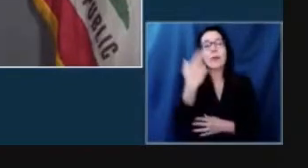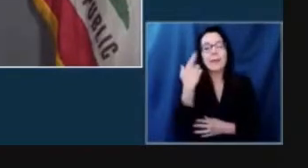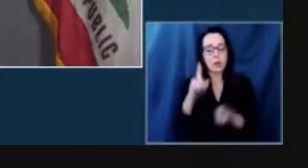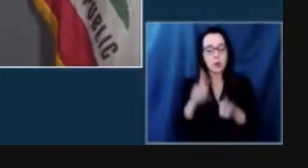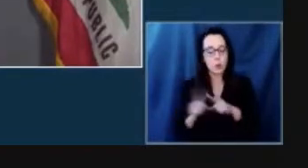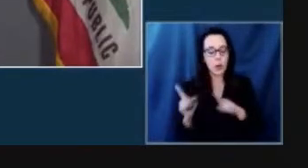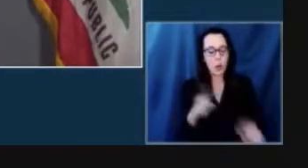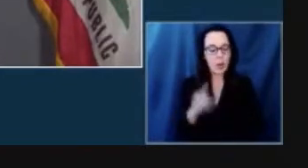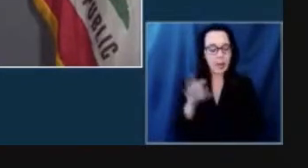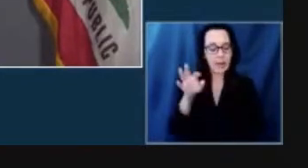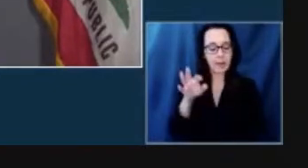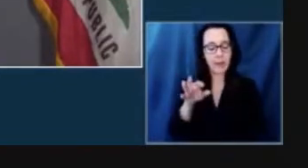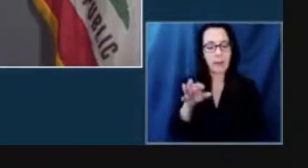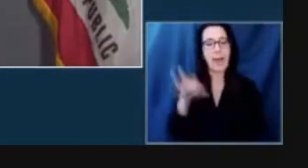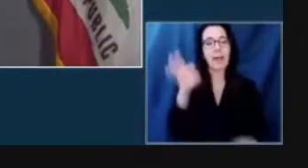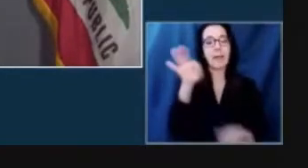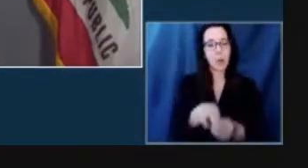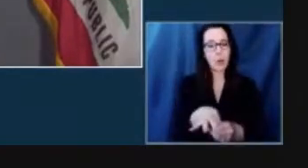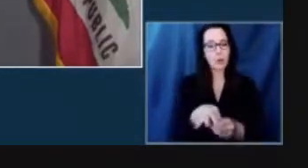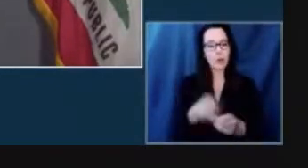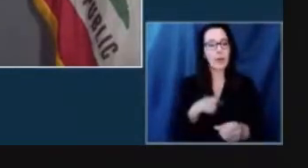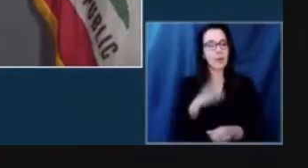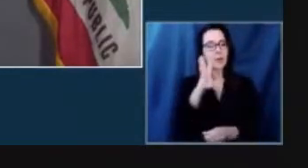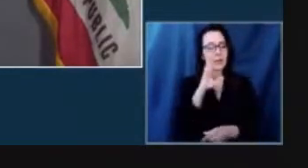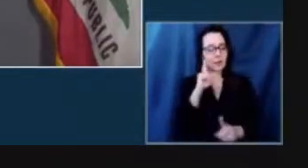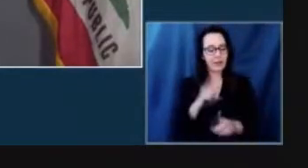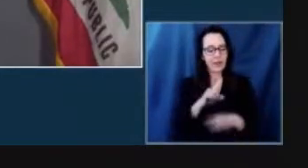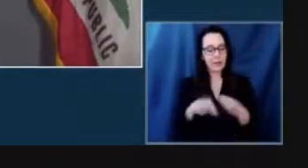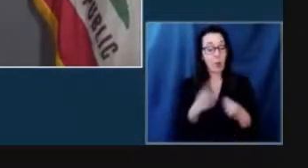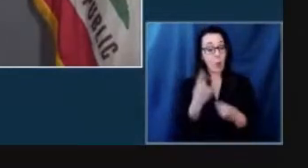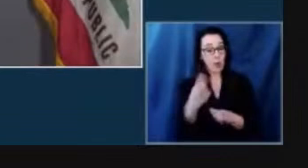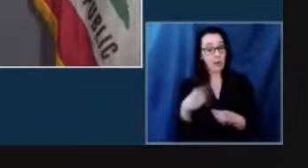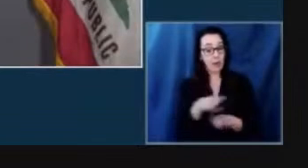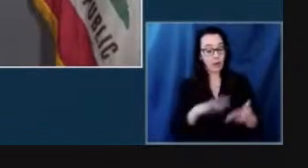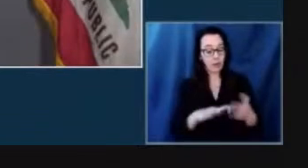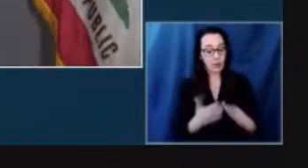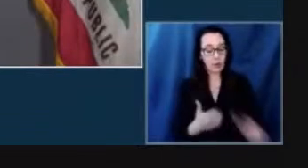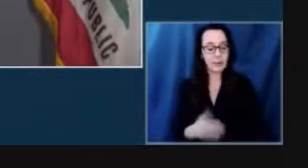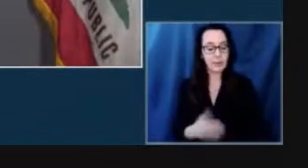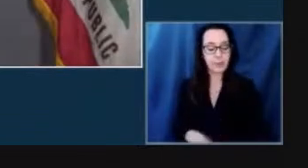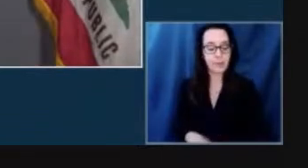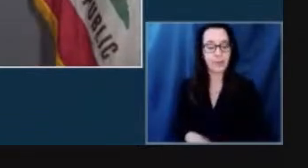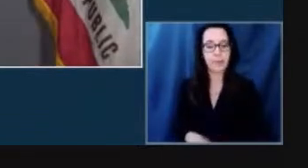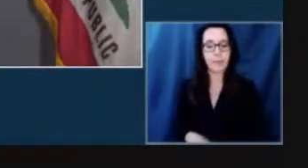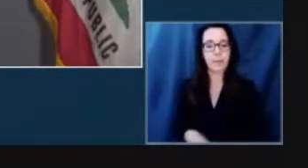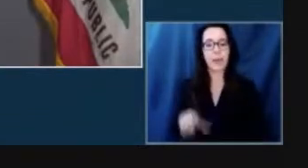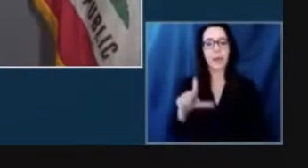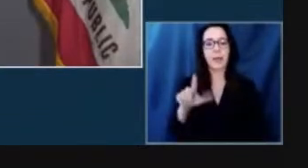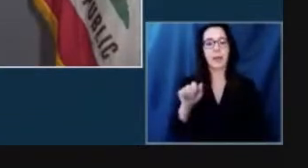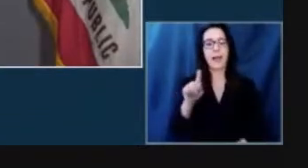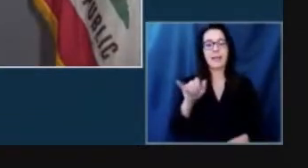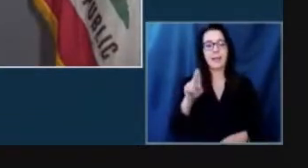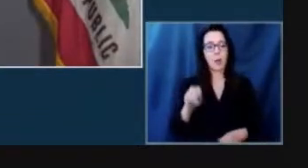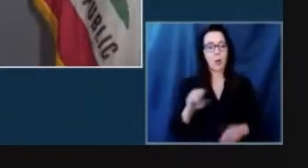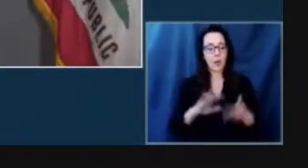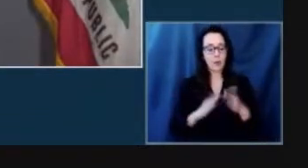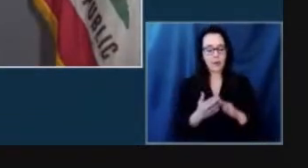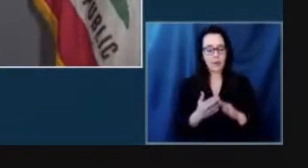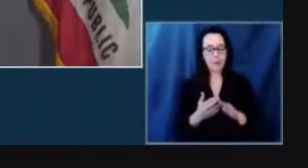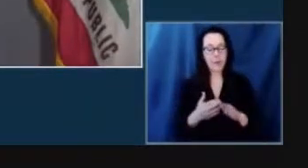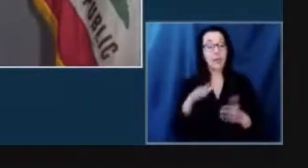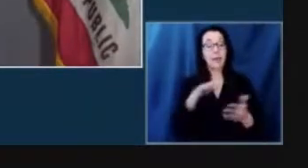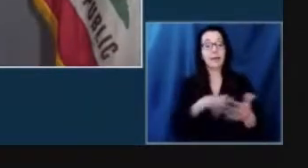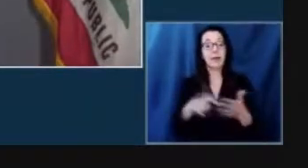I'll speak specifically about one of those communities that I'm a part of, the Latino community. A study recently showed that during the